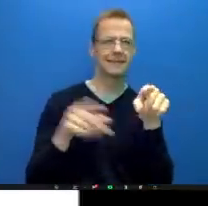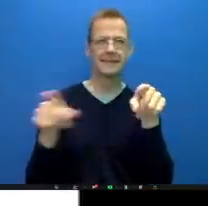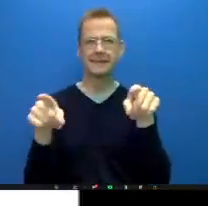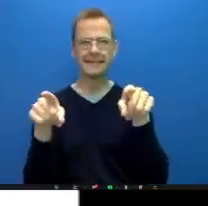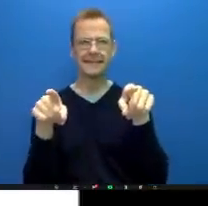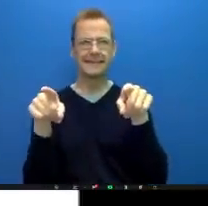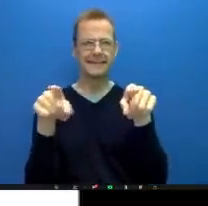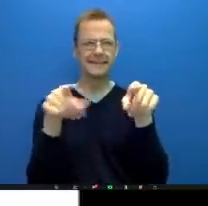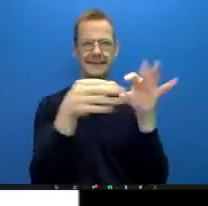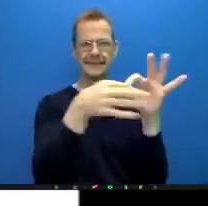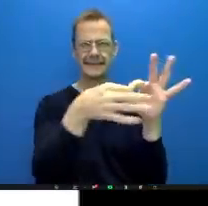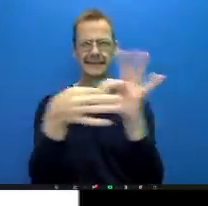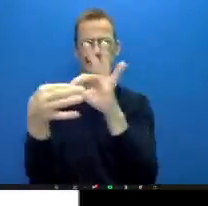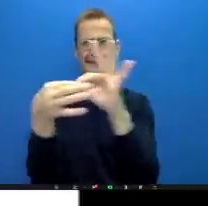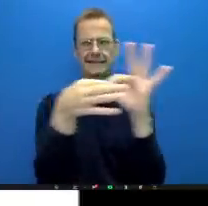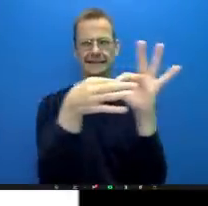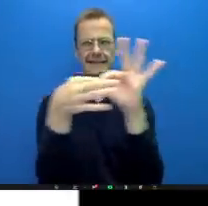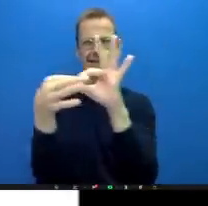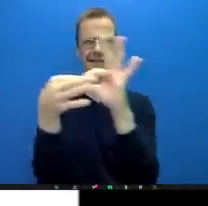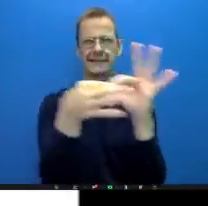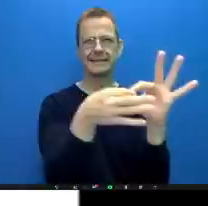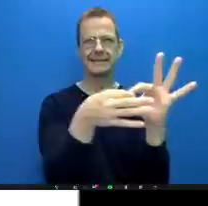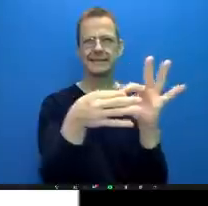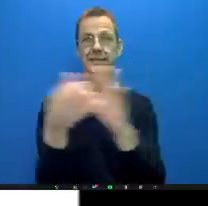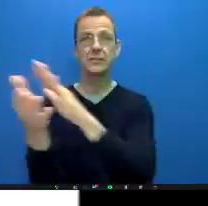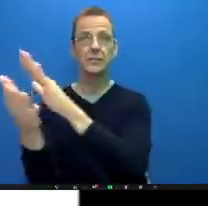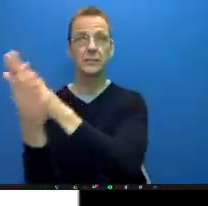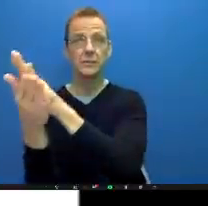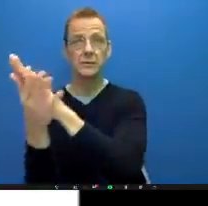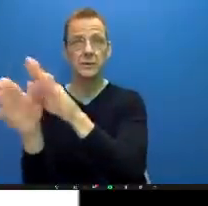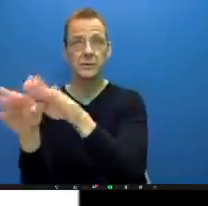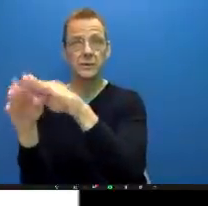reopening and how the cases behave.